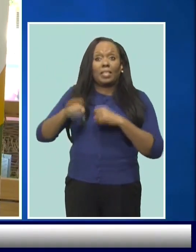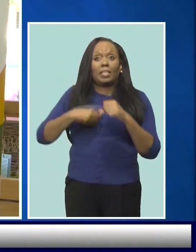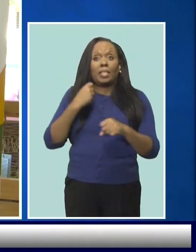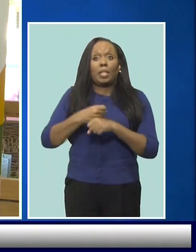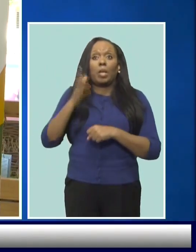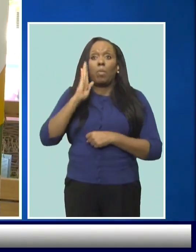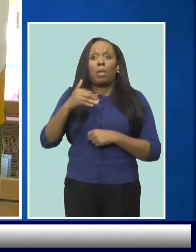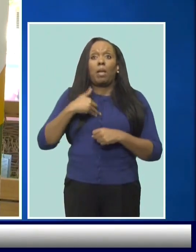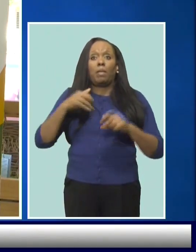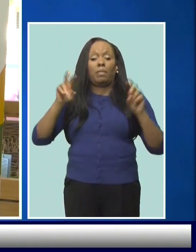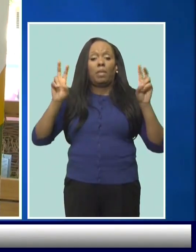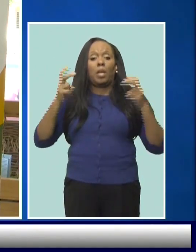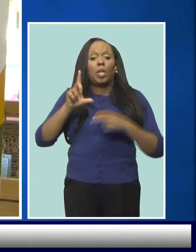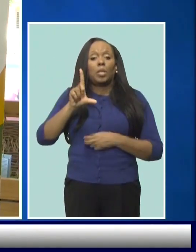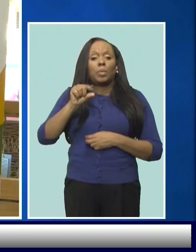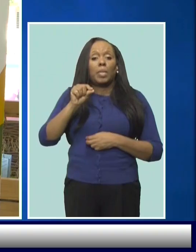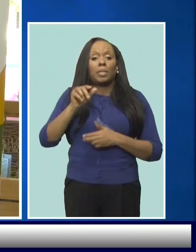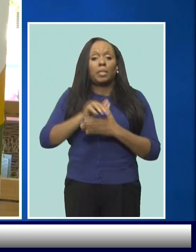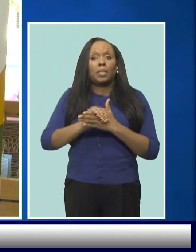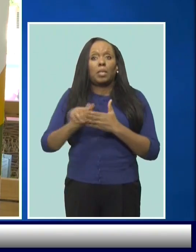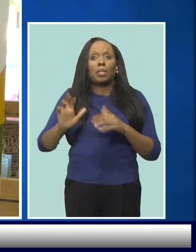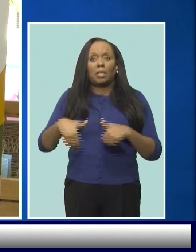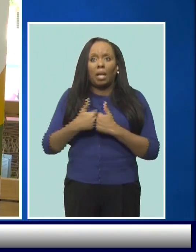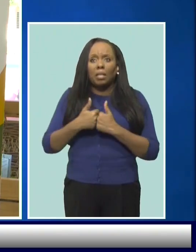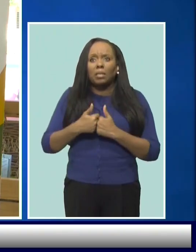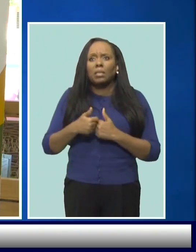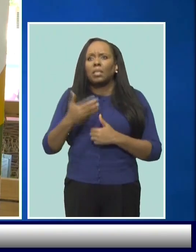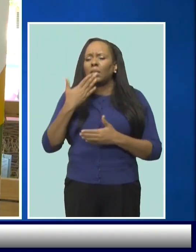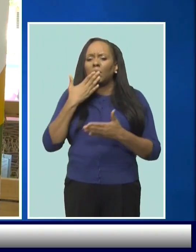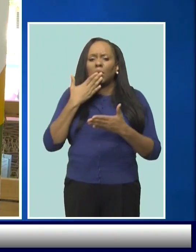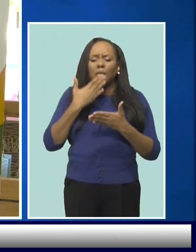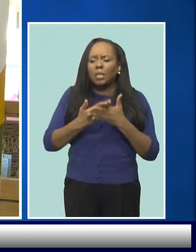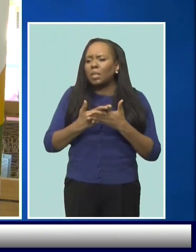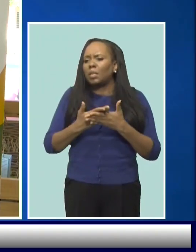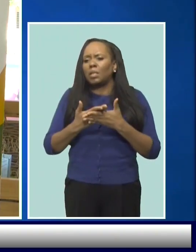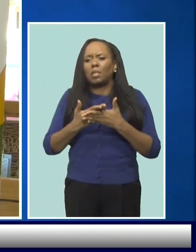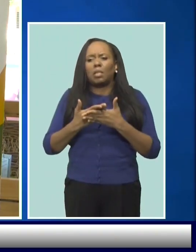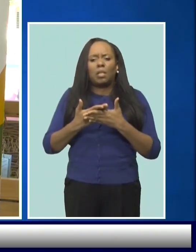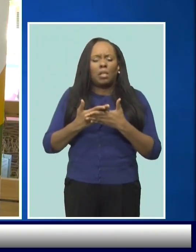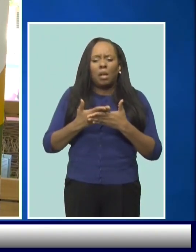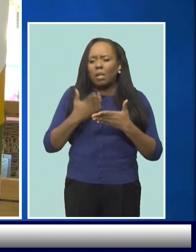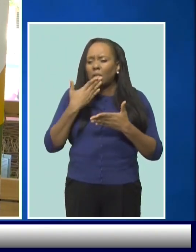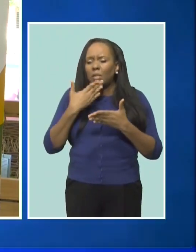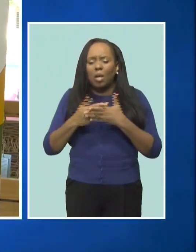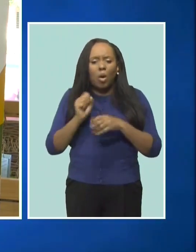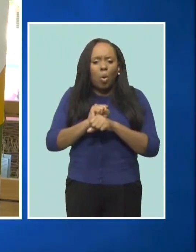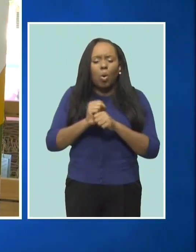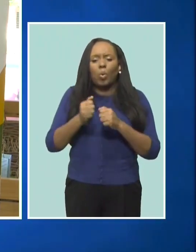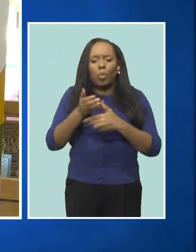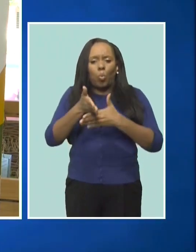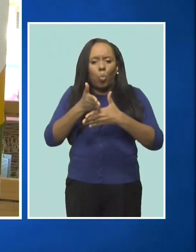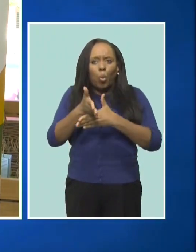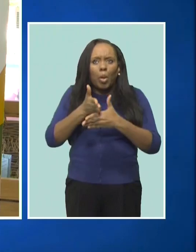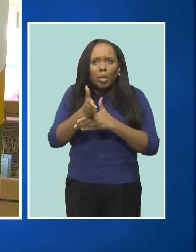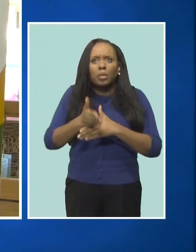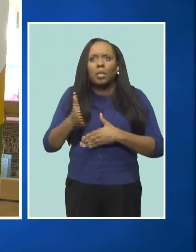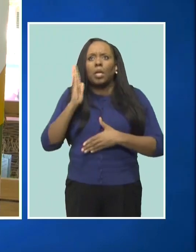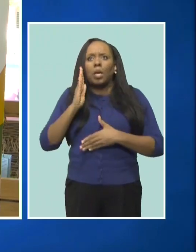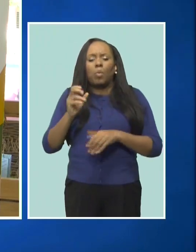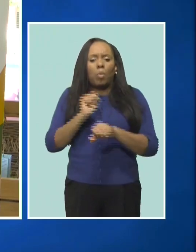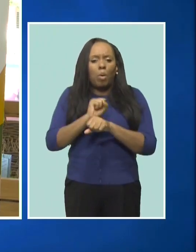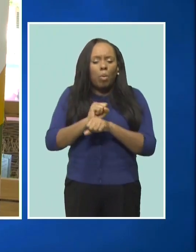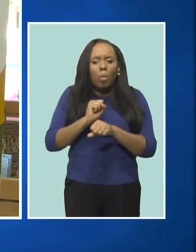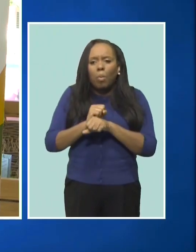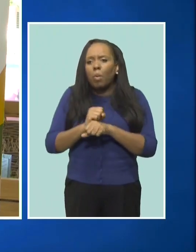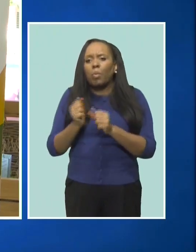lovely products again, some stuff coming out of woodwork, which seems to have gone down well with the market. So we will continue our work with the